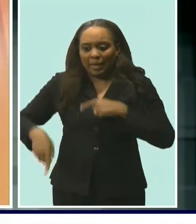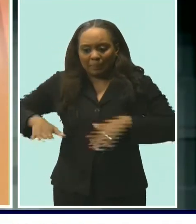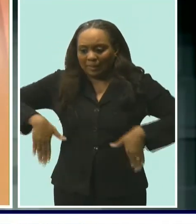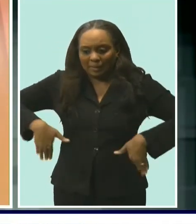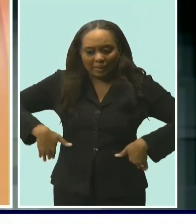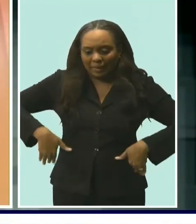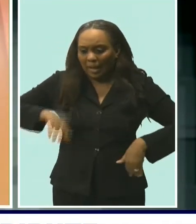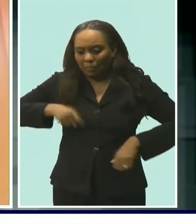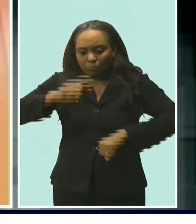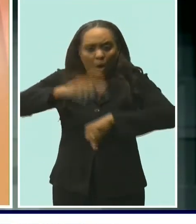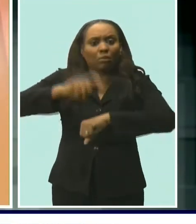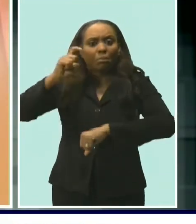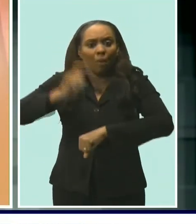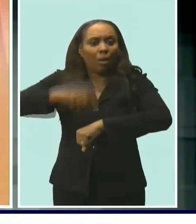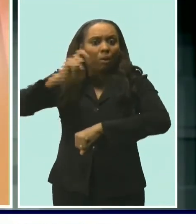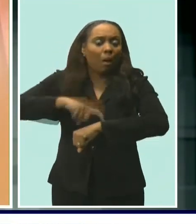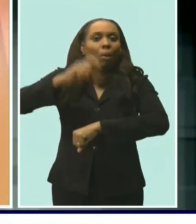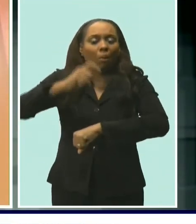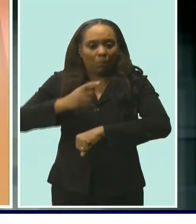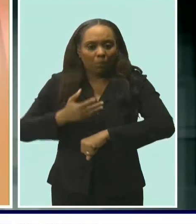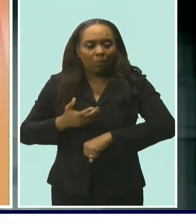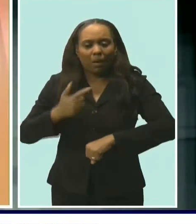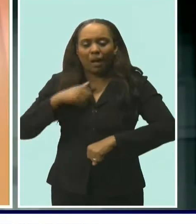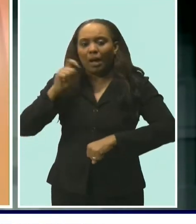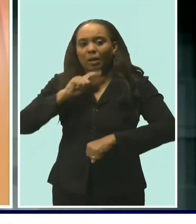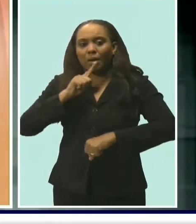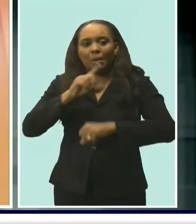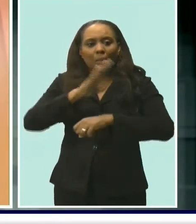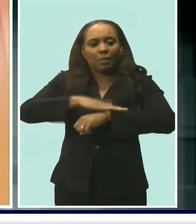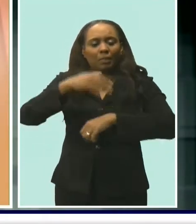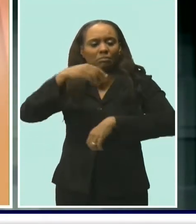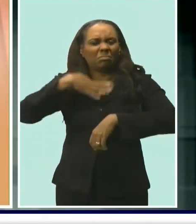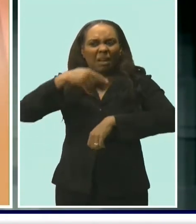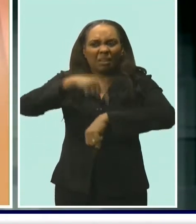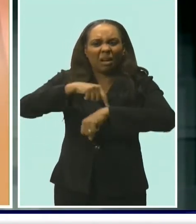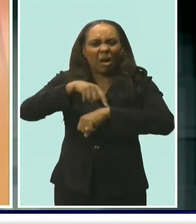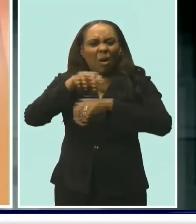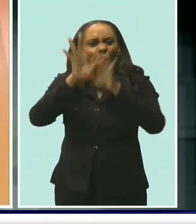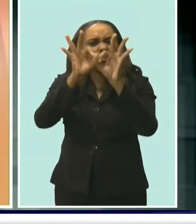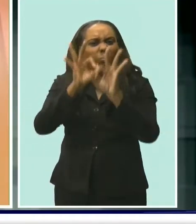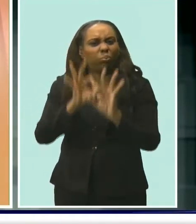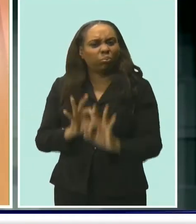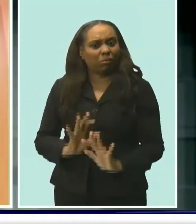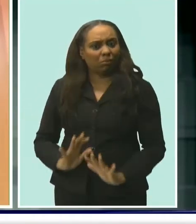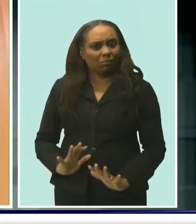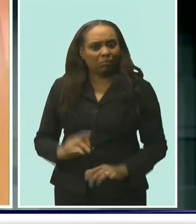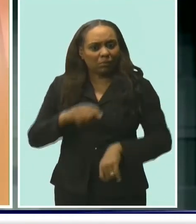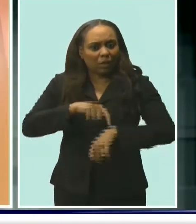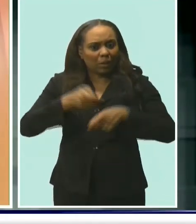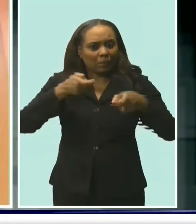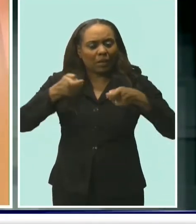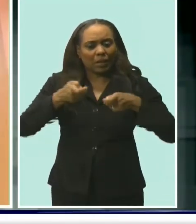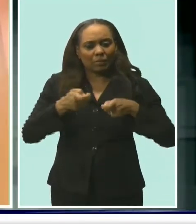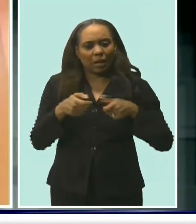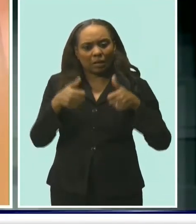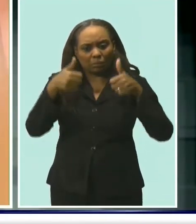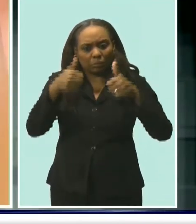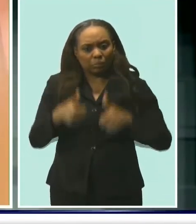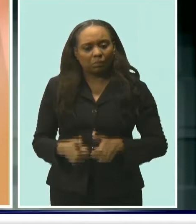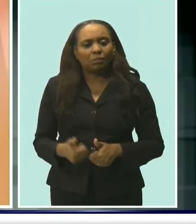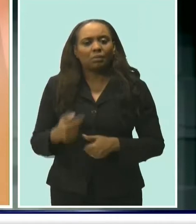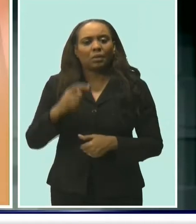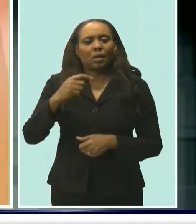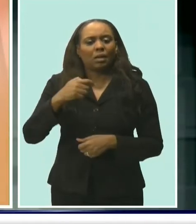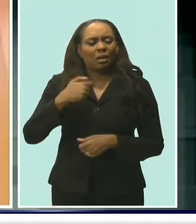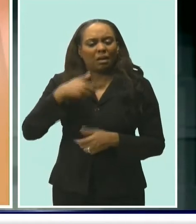as a result of this, I had to perfect my time management skills. He taught me to believe